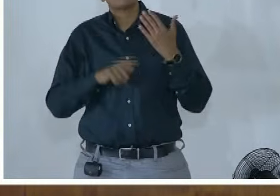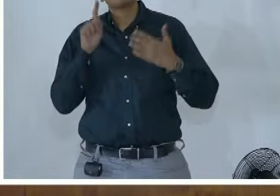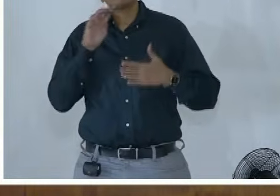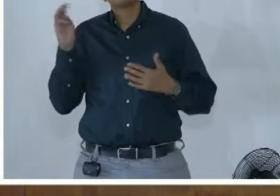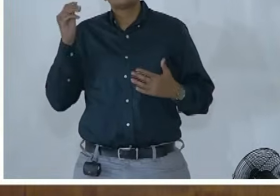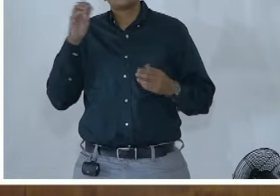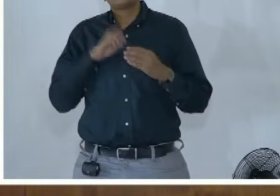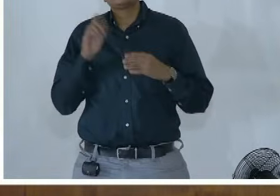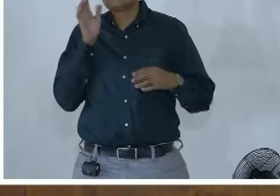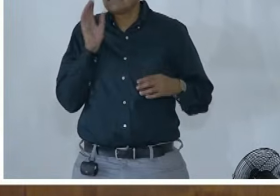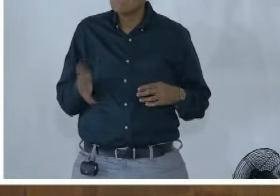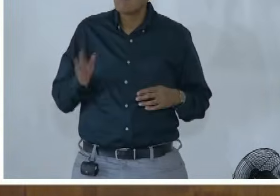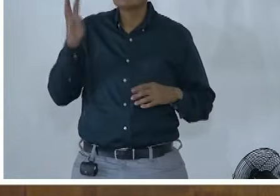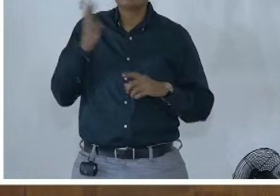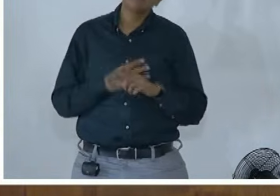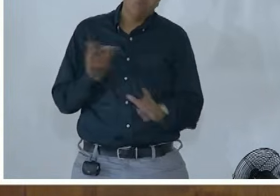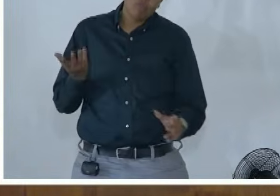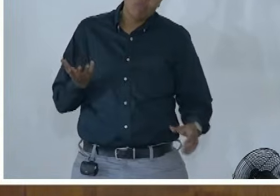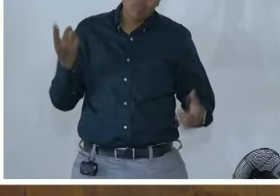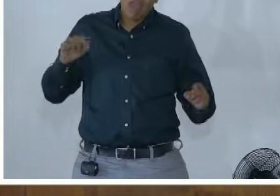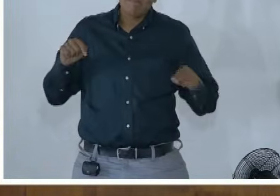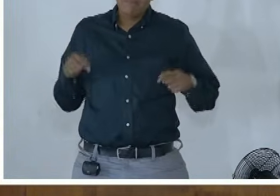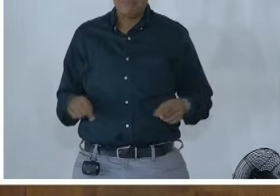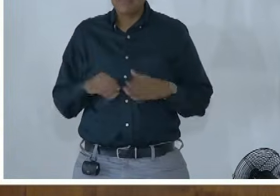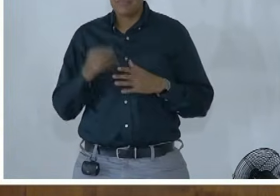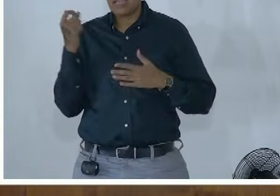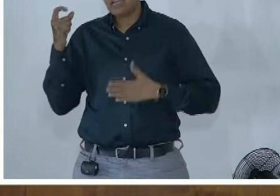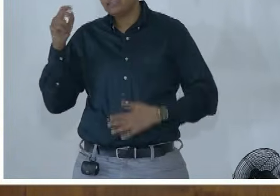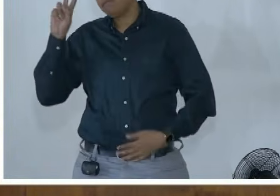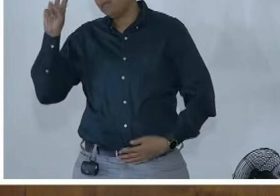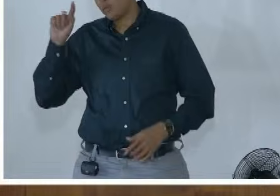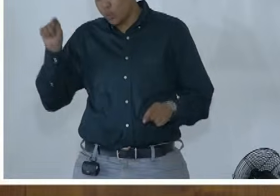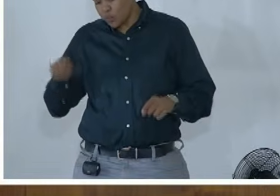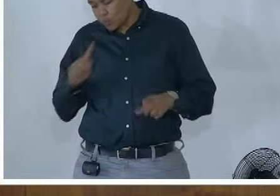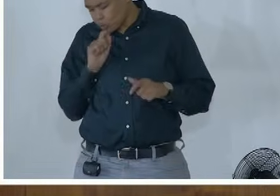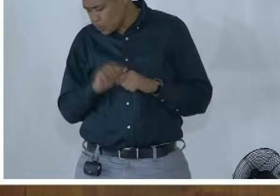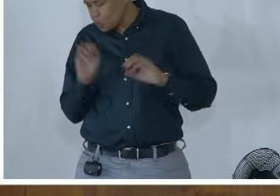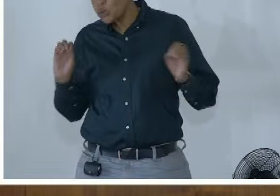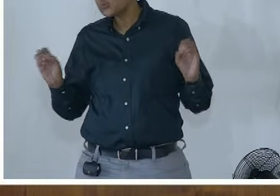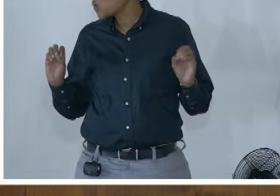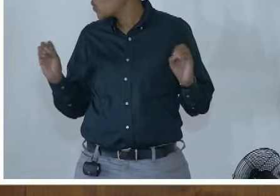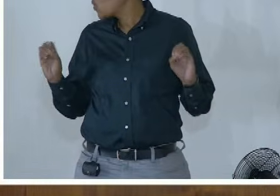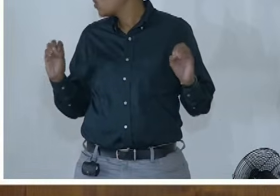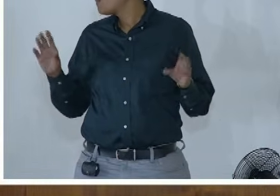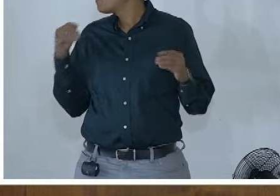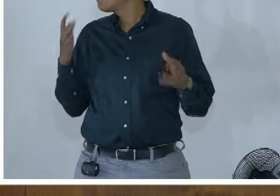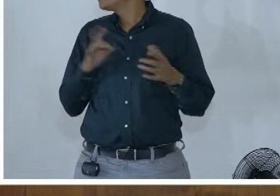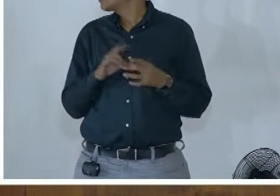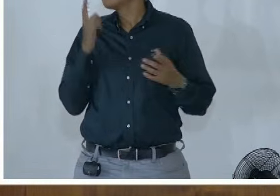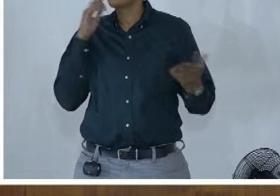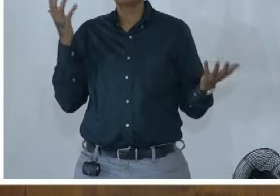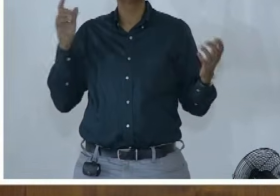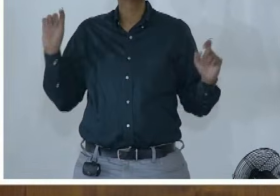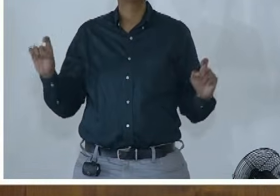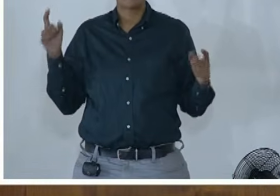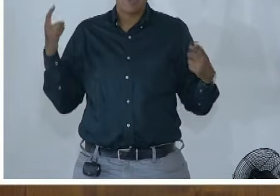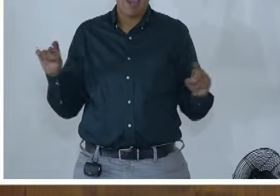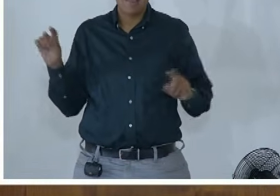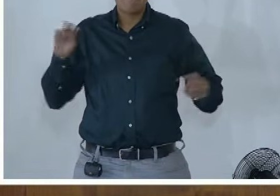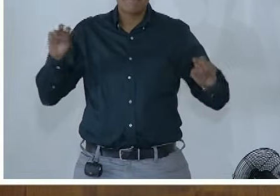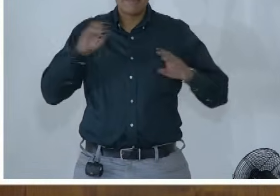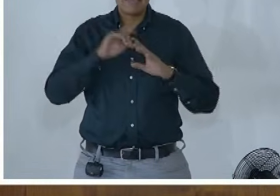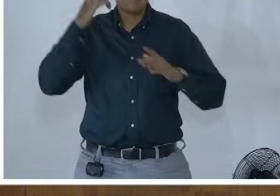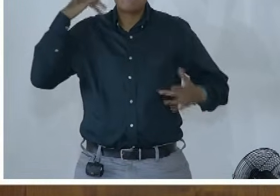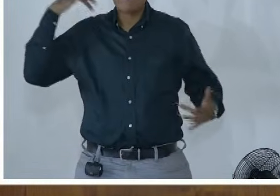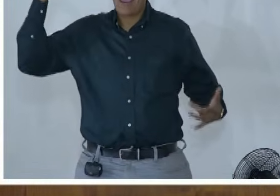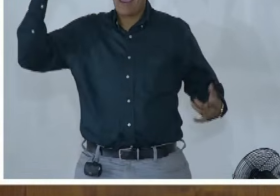in default 6 months. Here at 11.2, there is no provision for what should happen in the